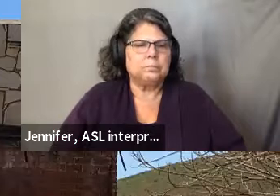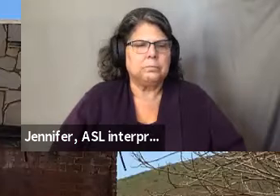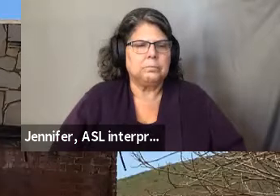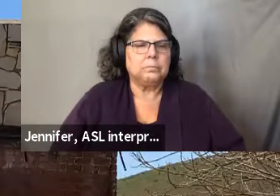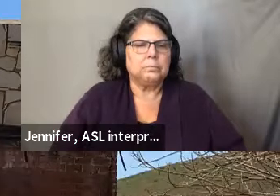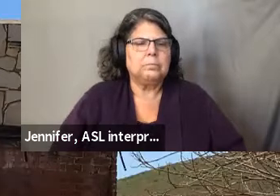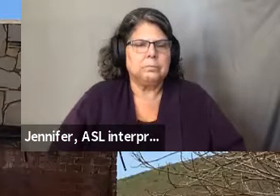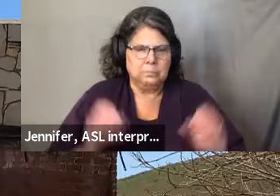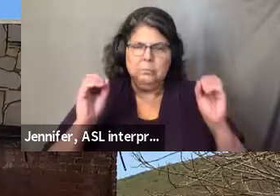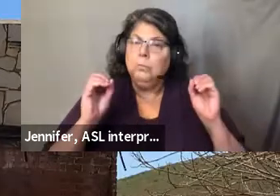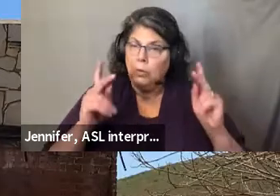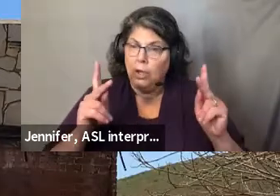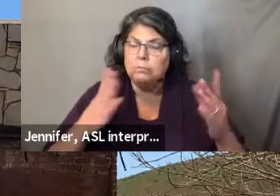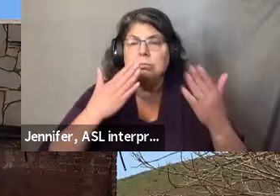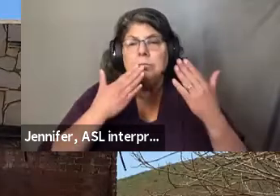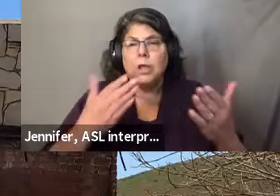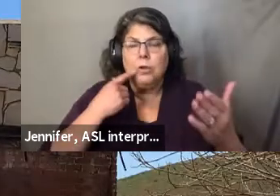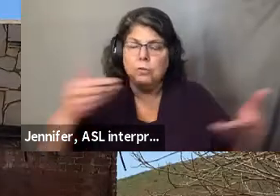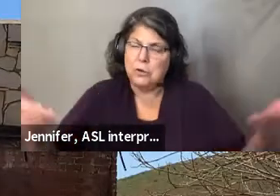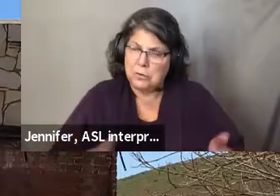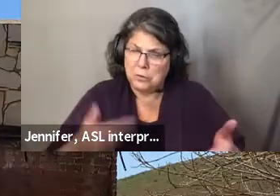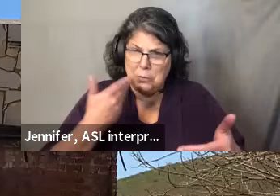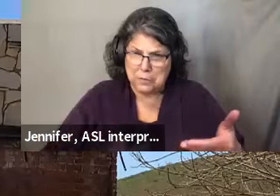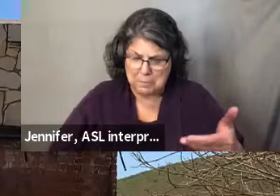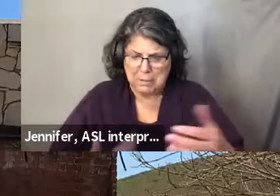All right. So thank you for the introduction.